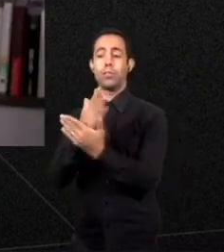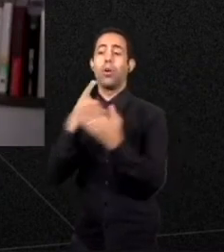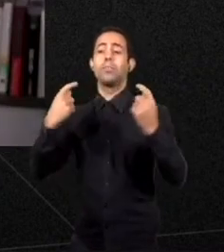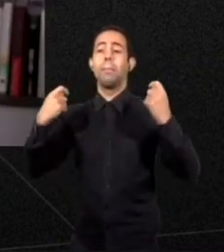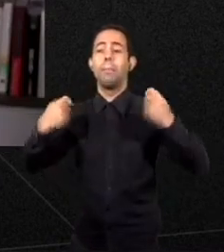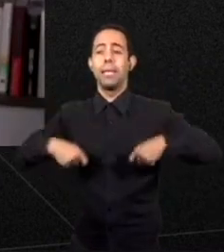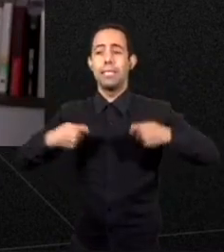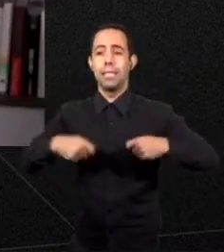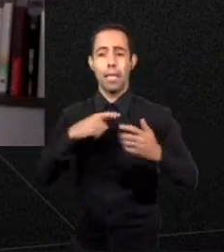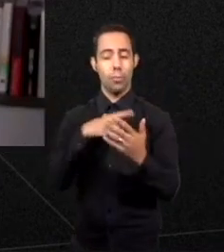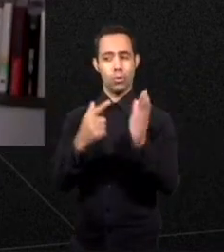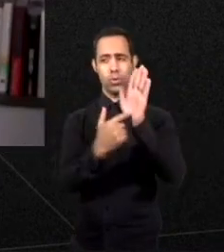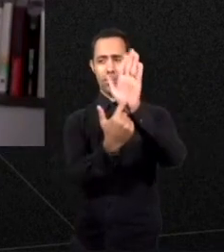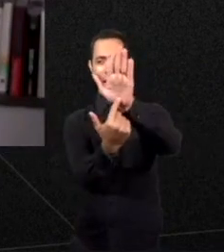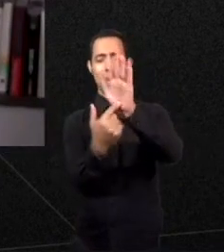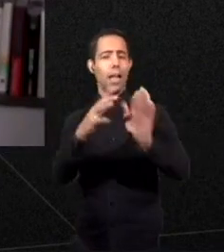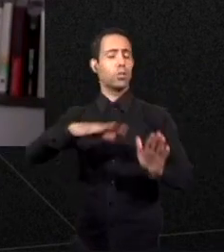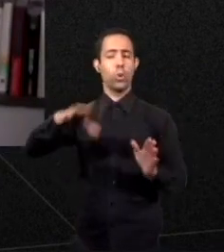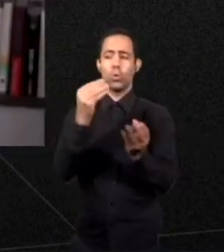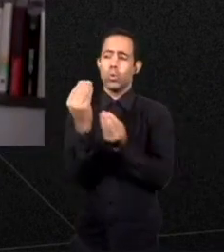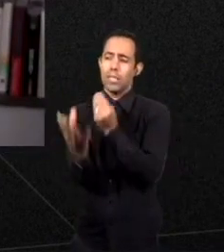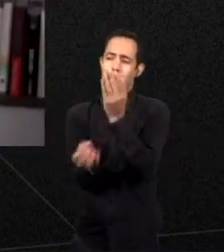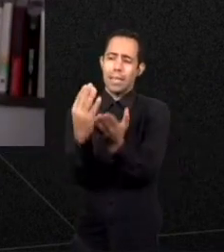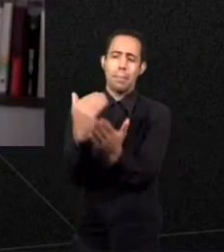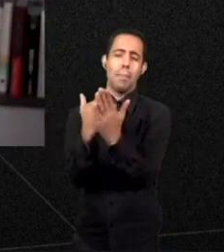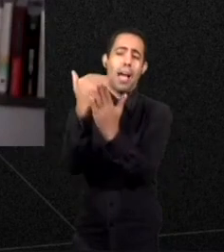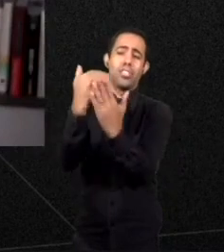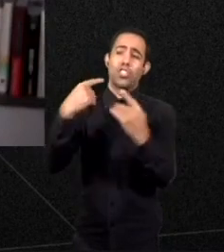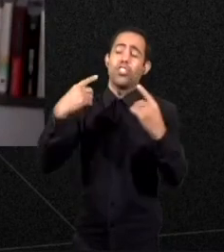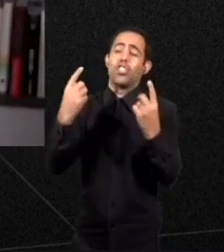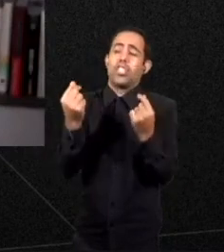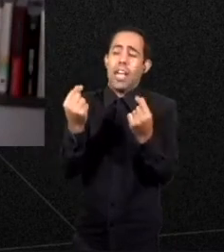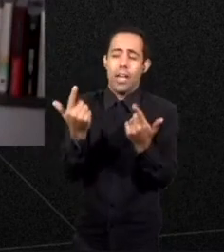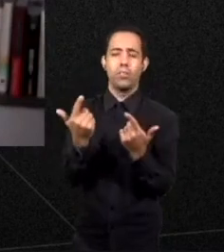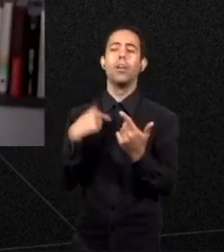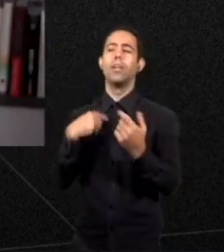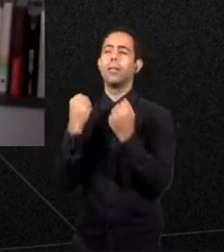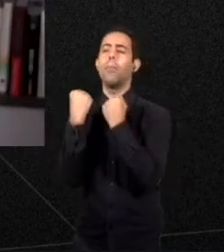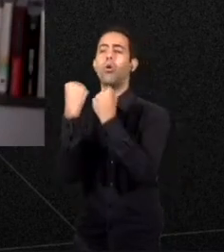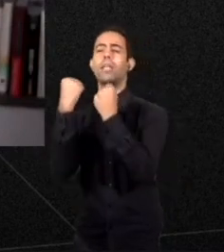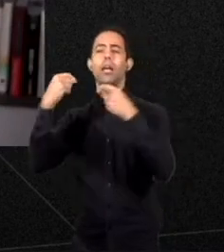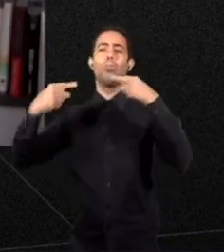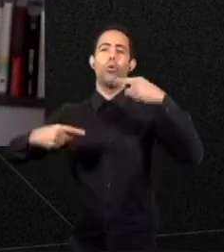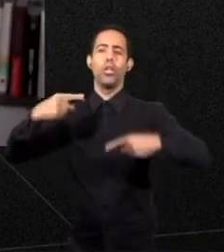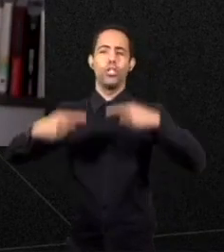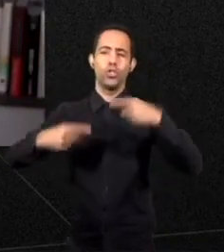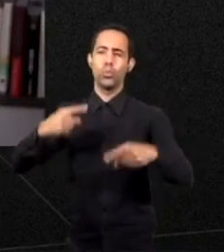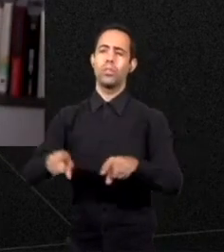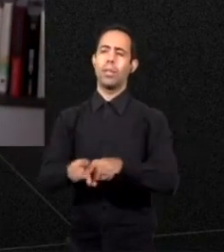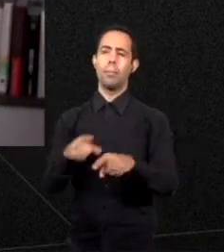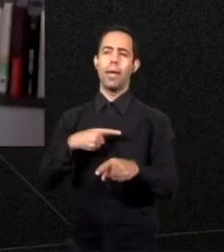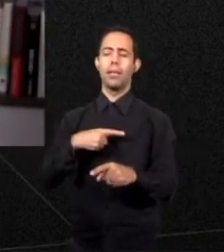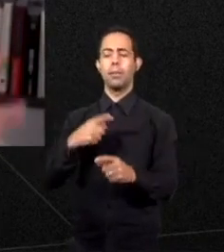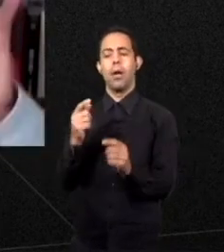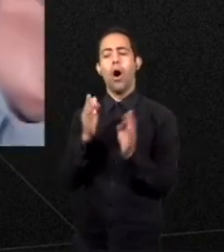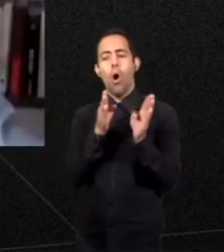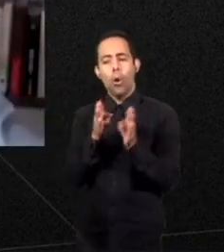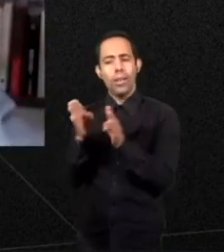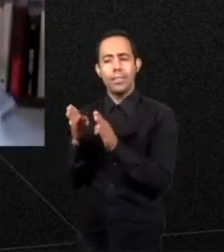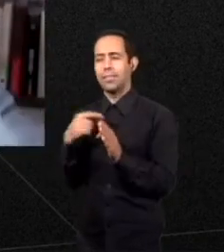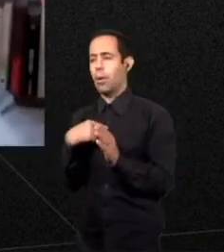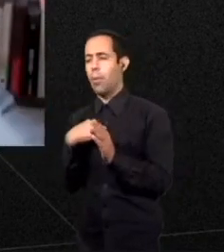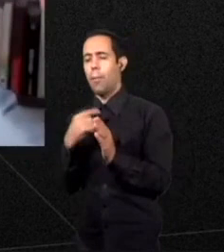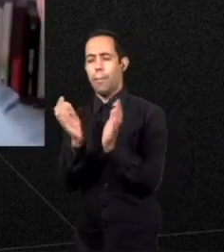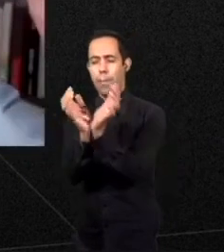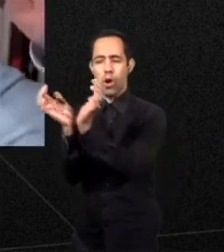lot more money and also some more political power to be more effective. Now, I don't think,